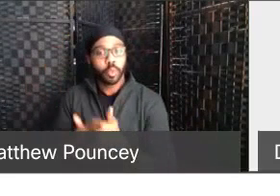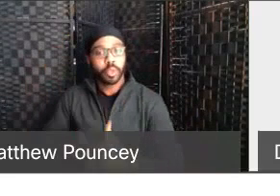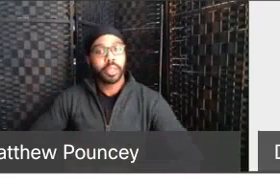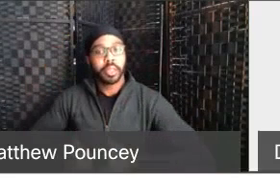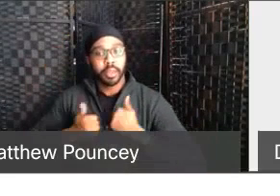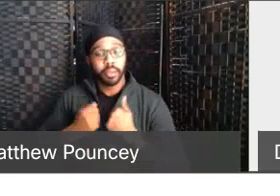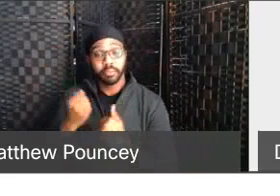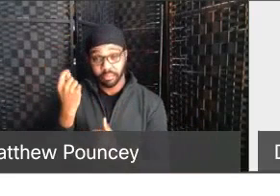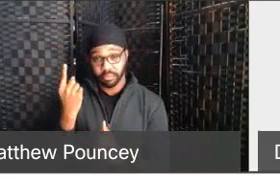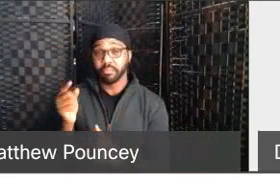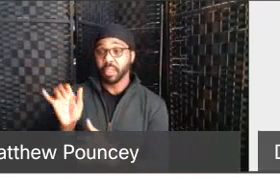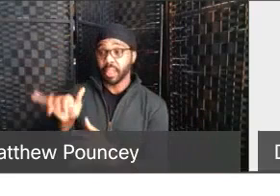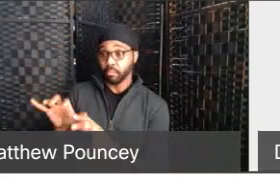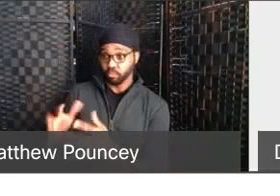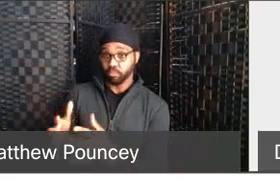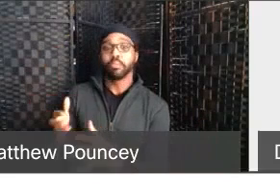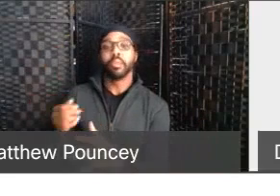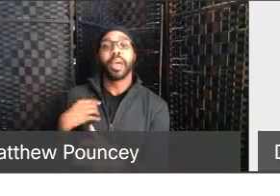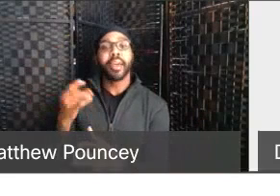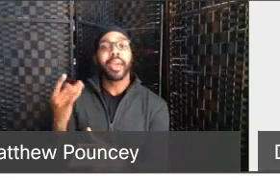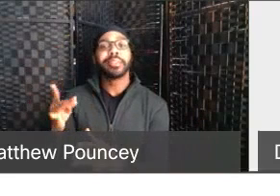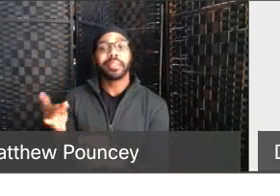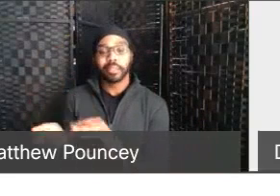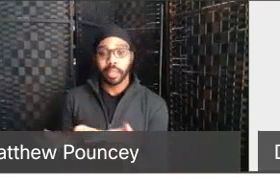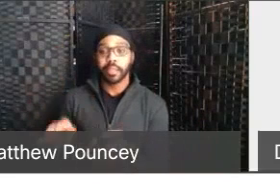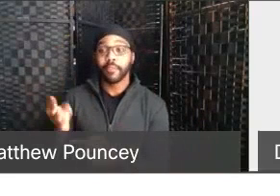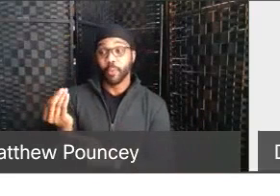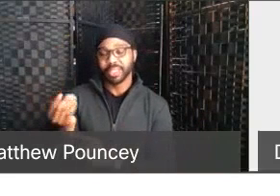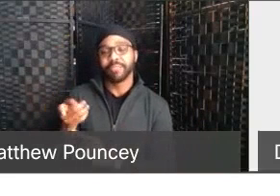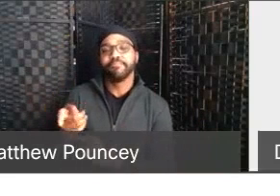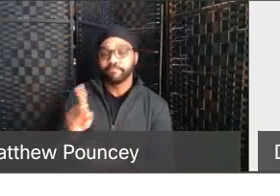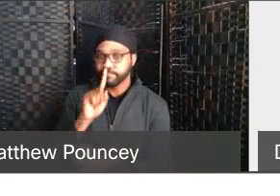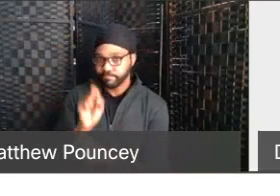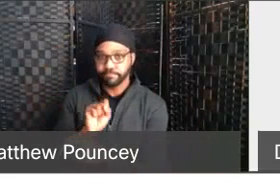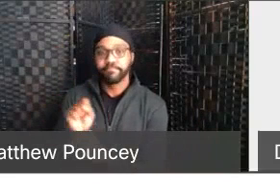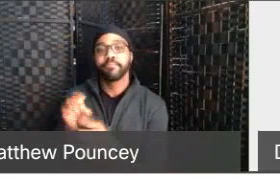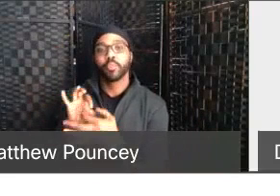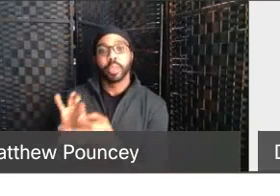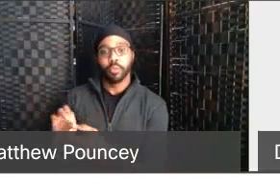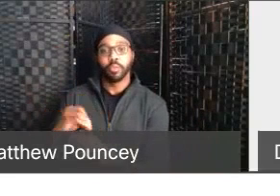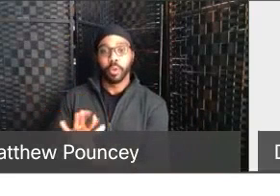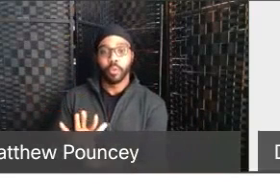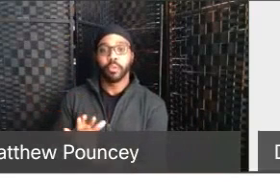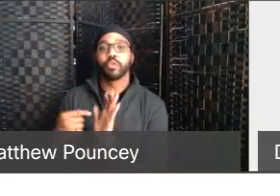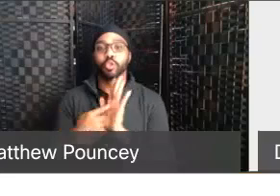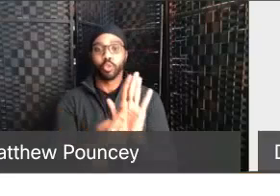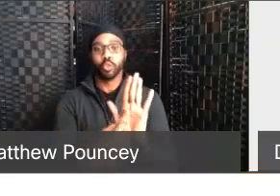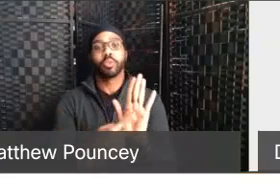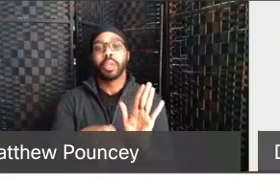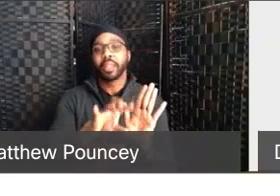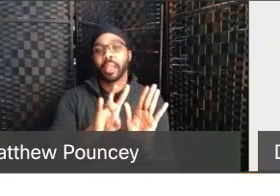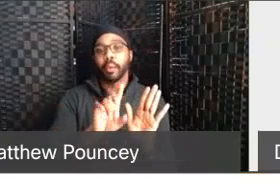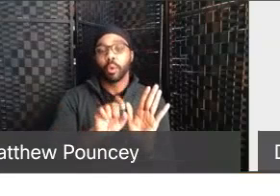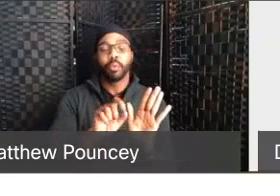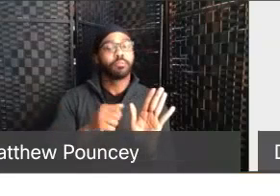Of those, we've had 18 deaths, 14 of which are confirmed as COVID, reflecting a 9.1 or